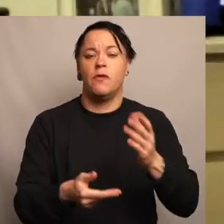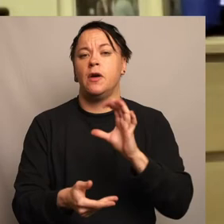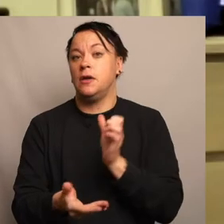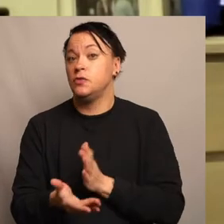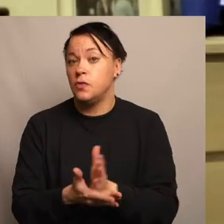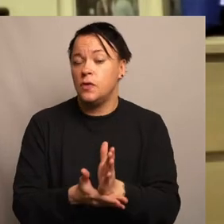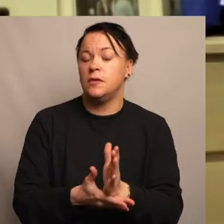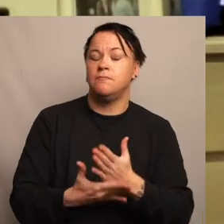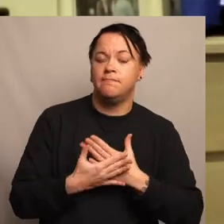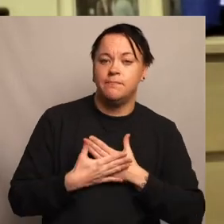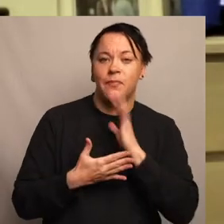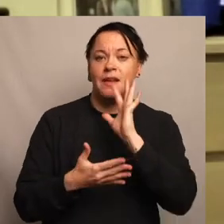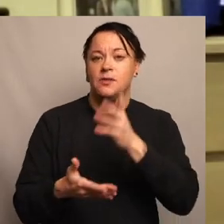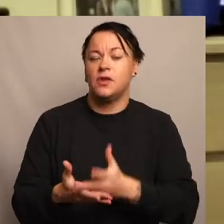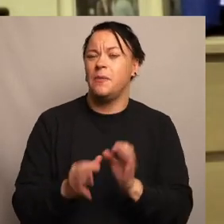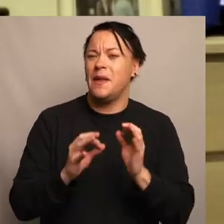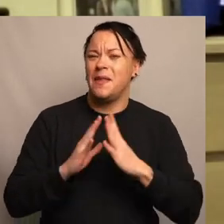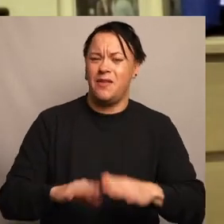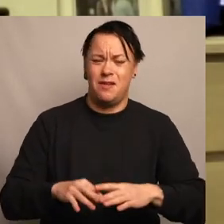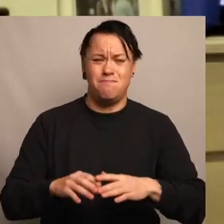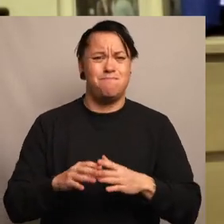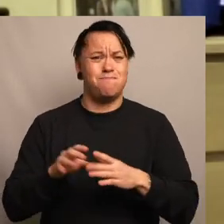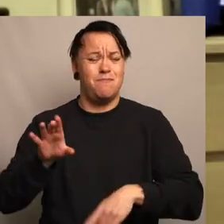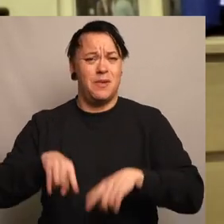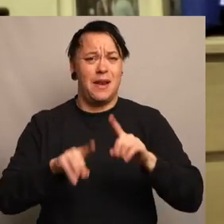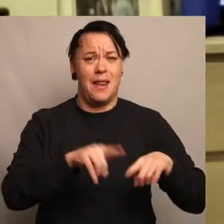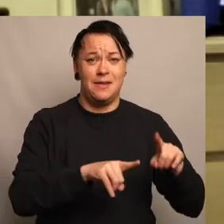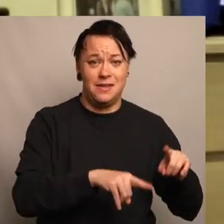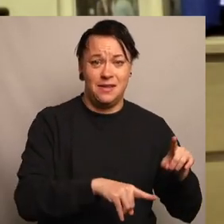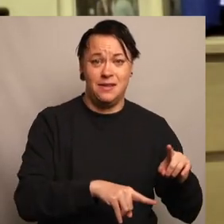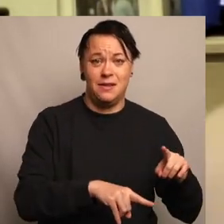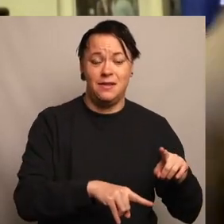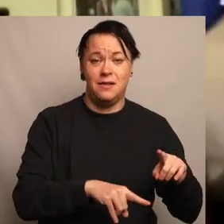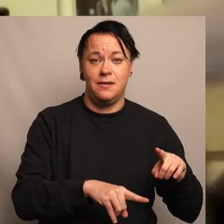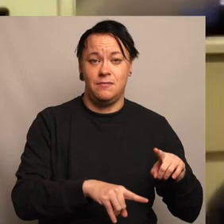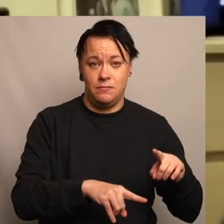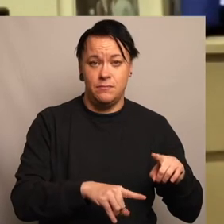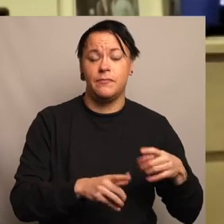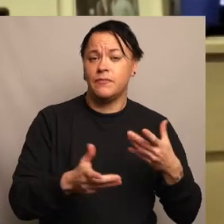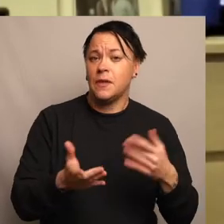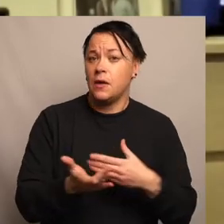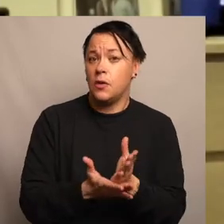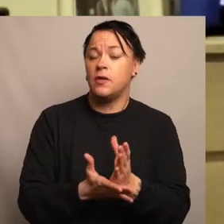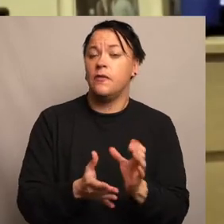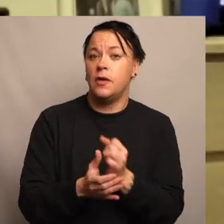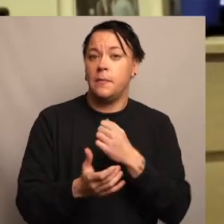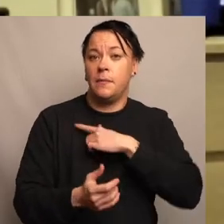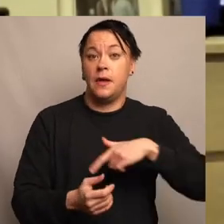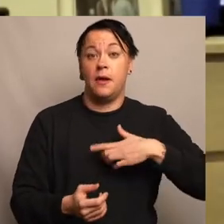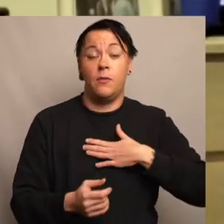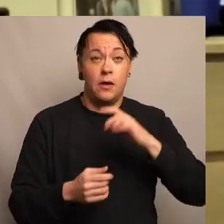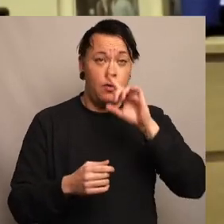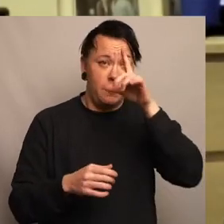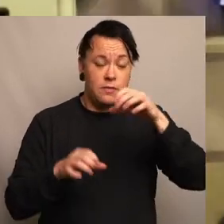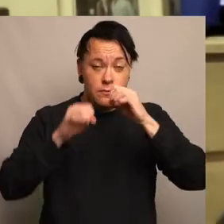about our own complexities and diversities, where, you know, we can expand our own understanding of